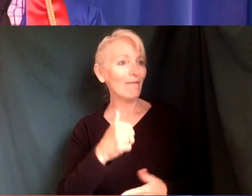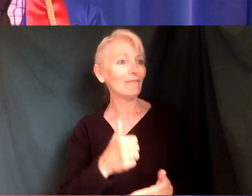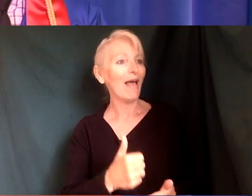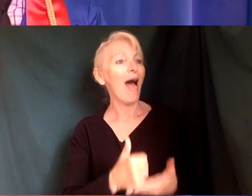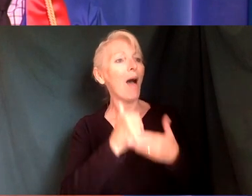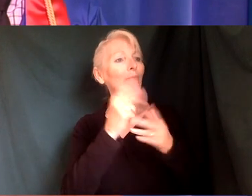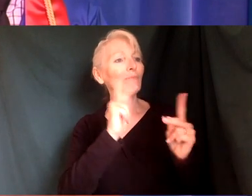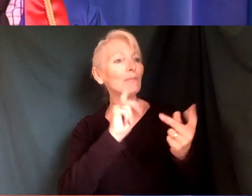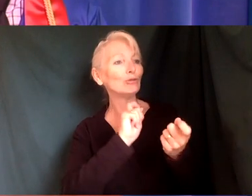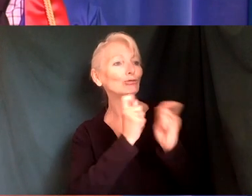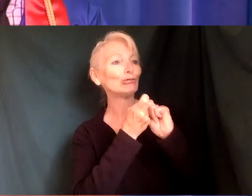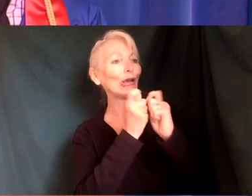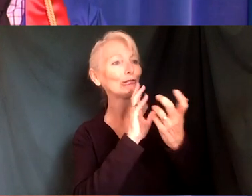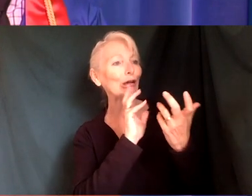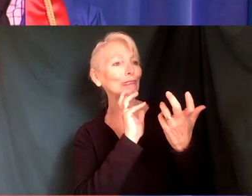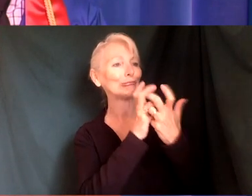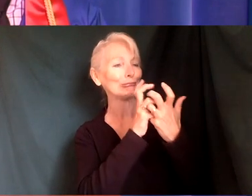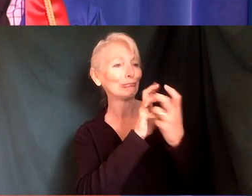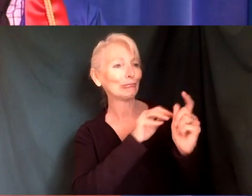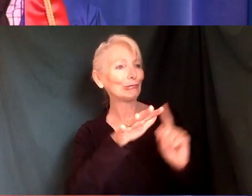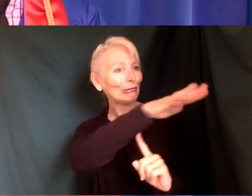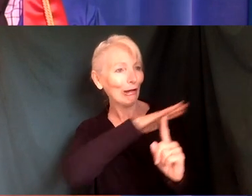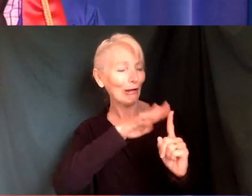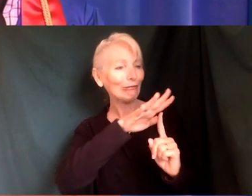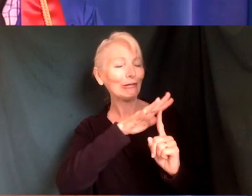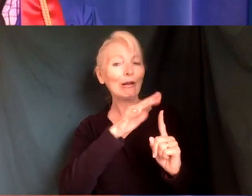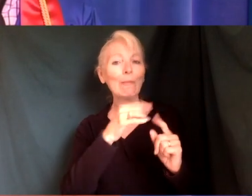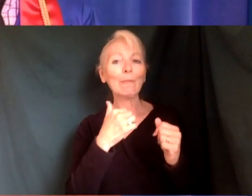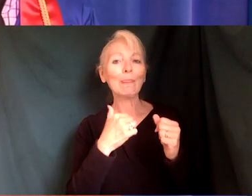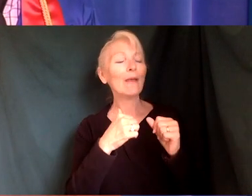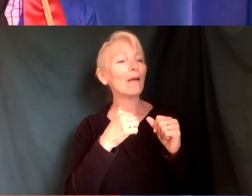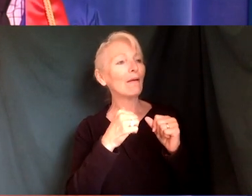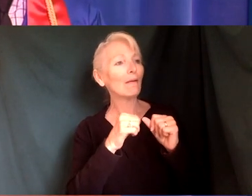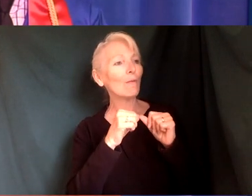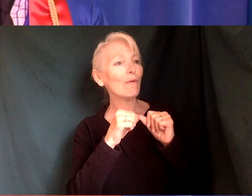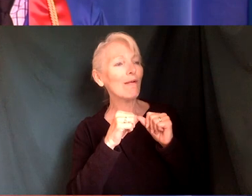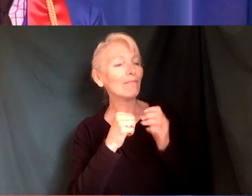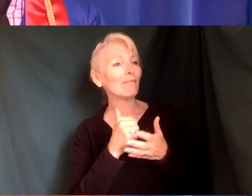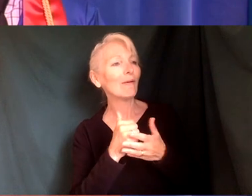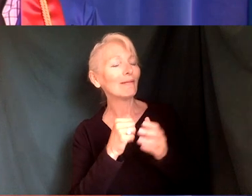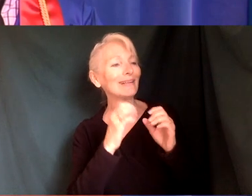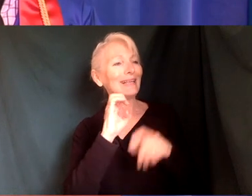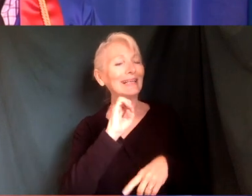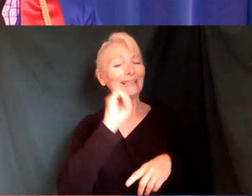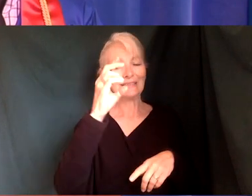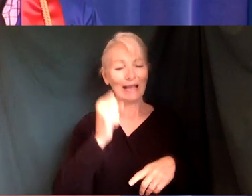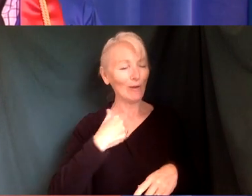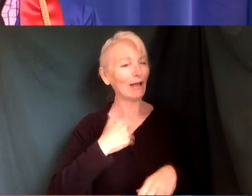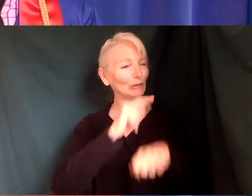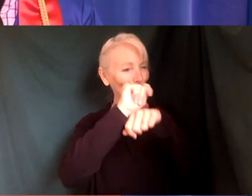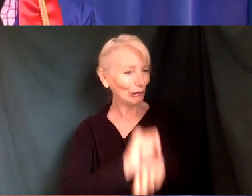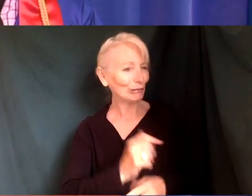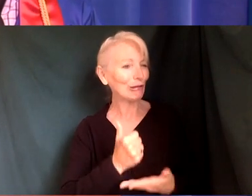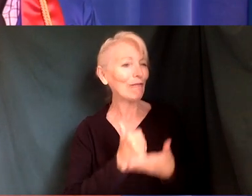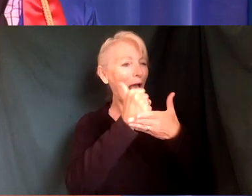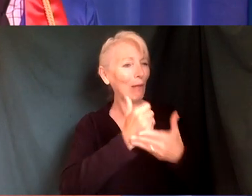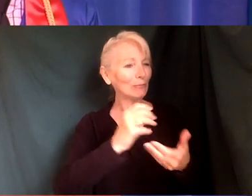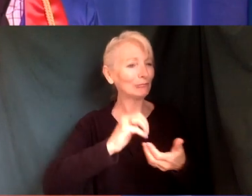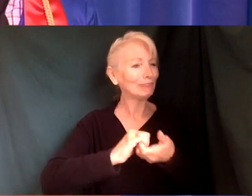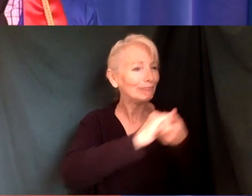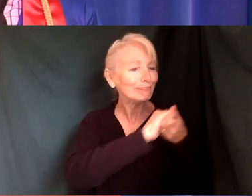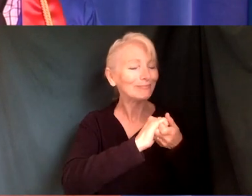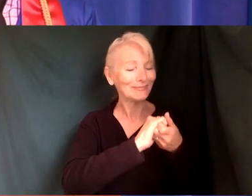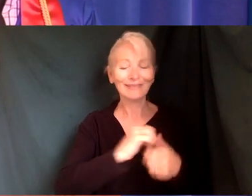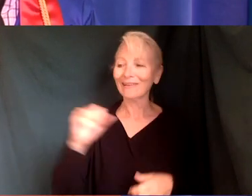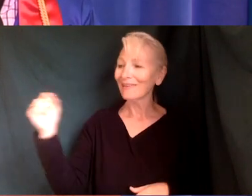breed of chameleons. We have carried on the East Anchorage High School tradition of shaping people who are more than just a student. With